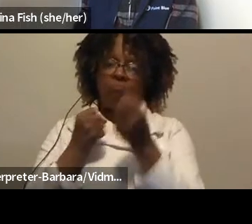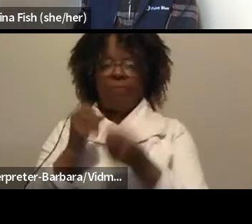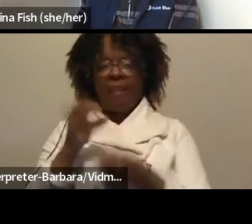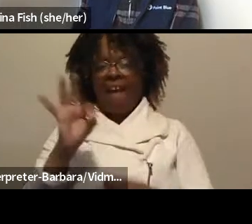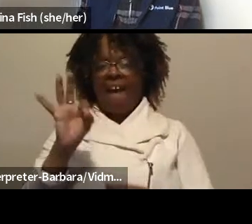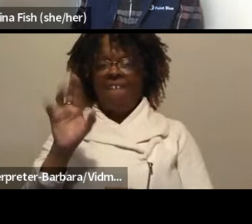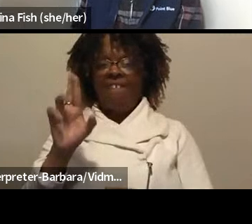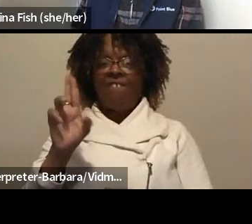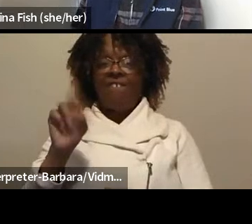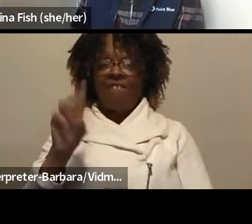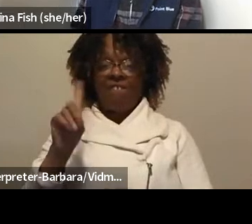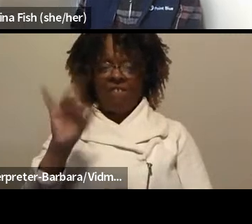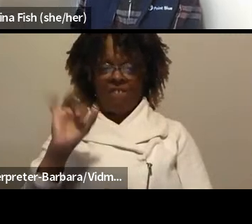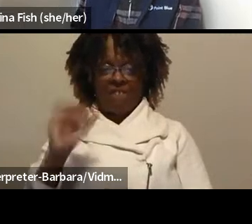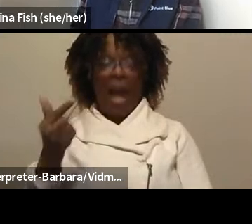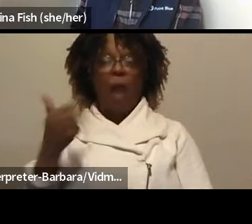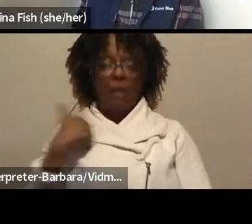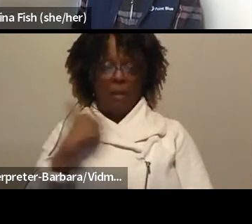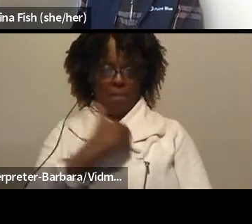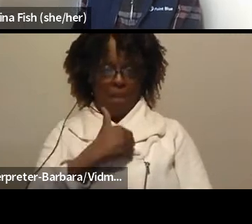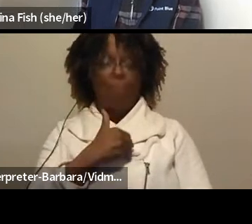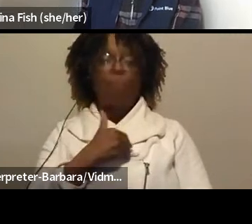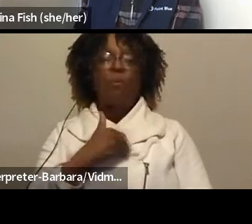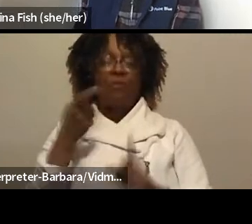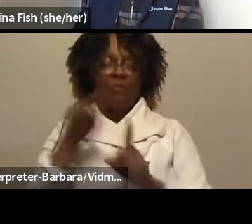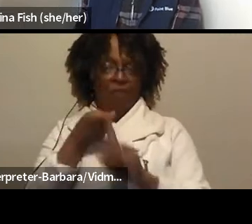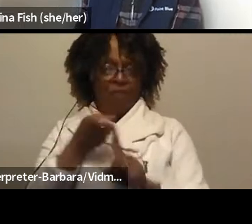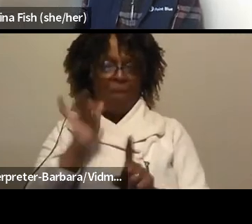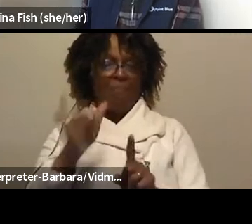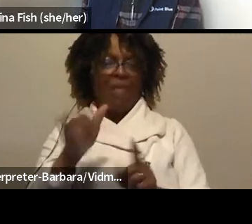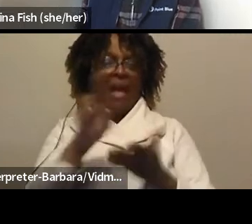thank you again, everyone, for all of your time, and have a great day.